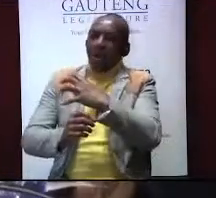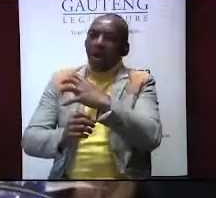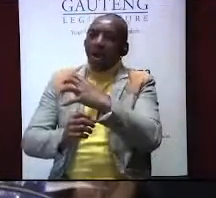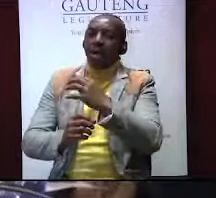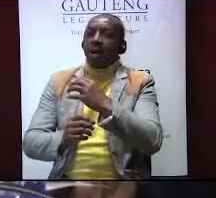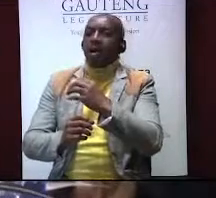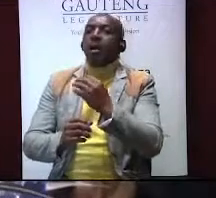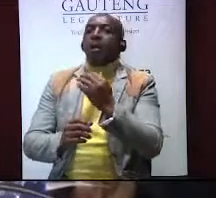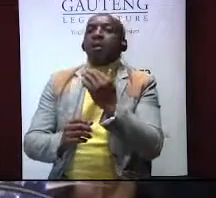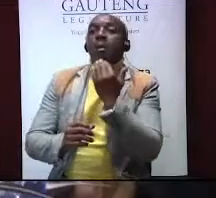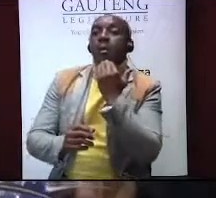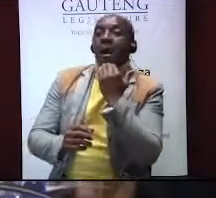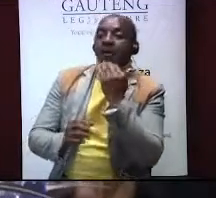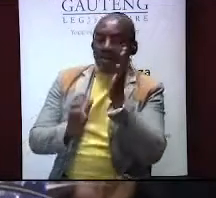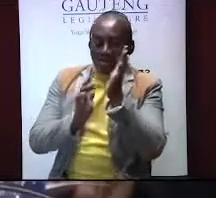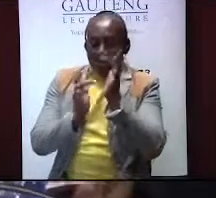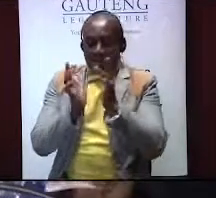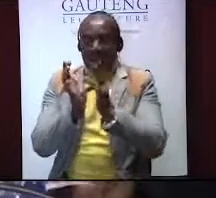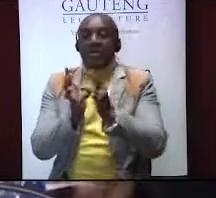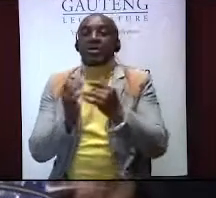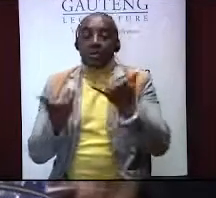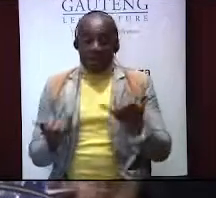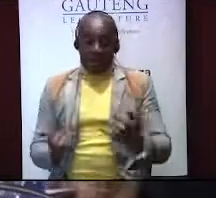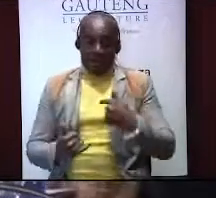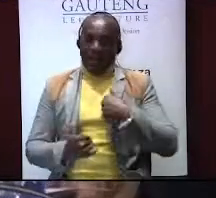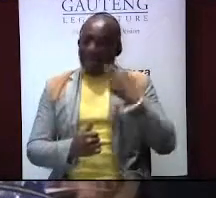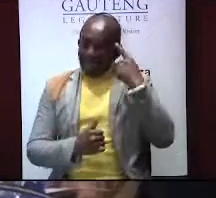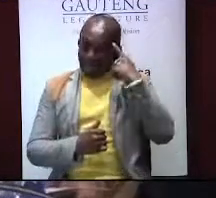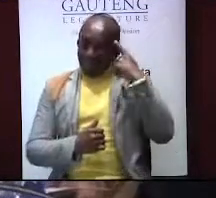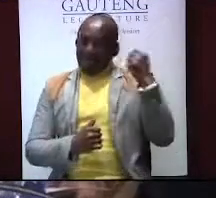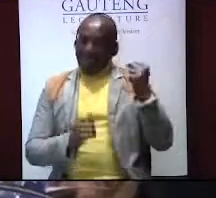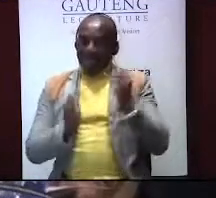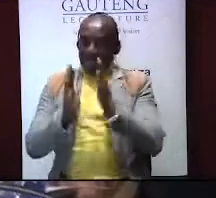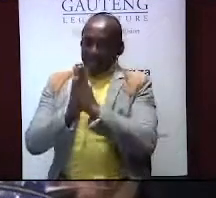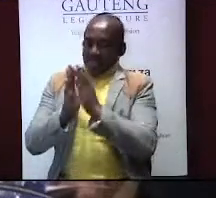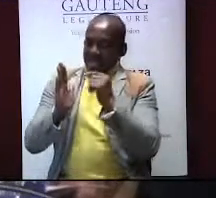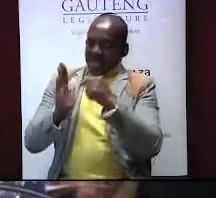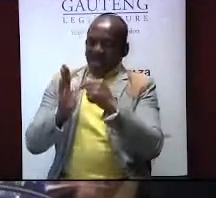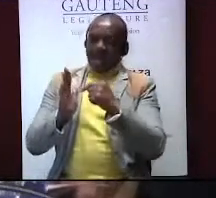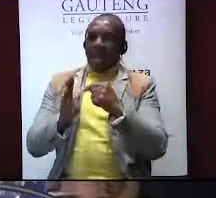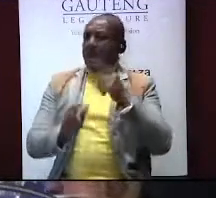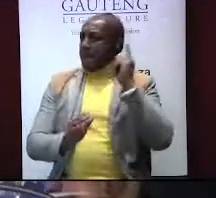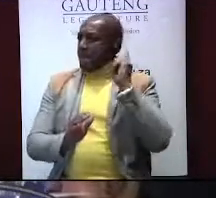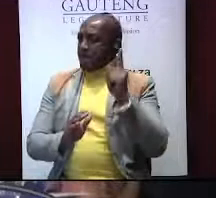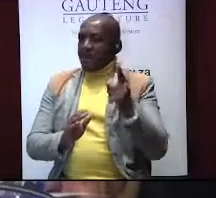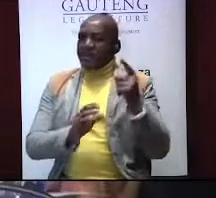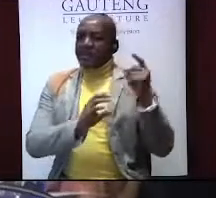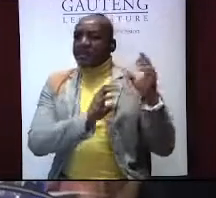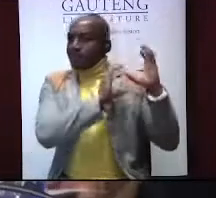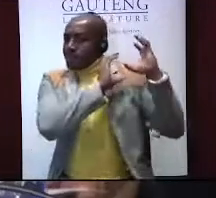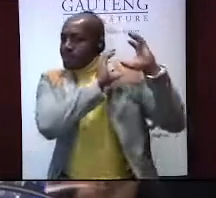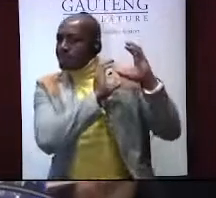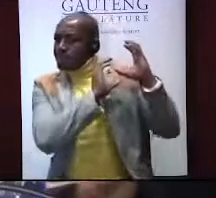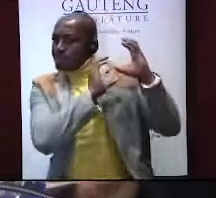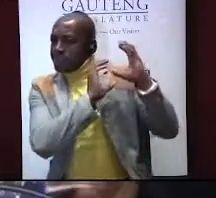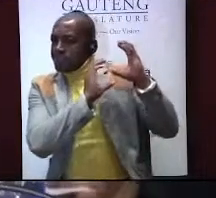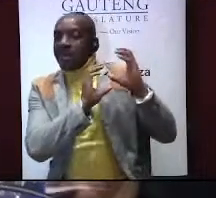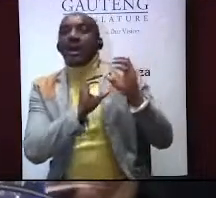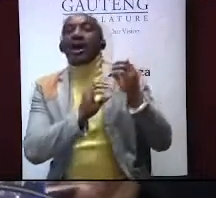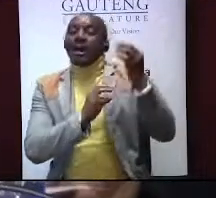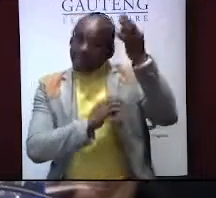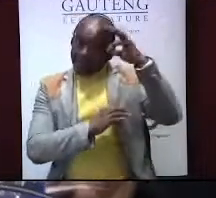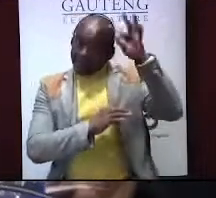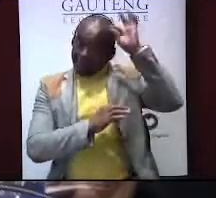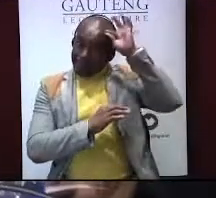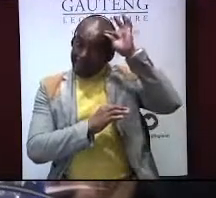this earth. So I believe that the church should be carrying the government, but today it